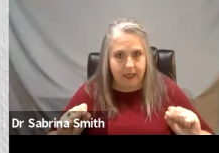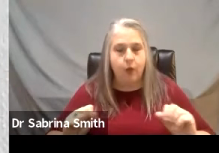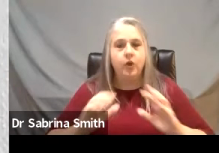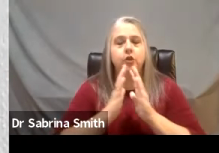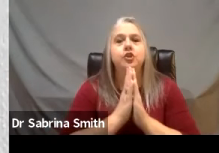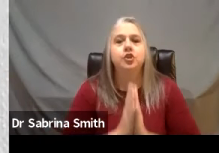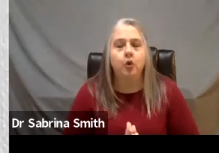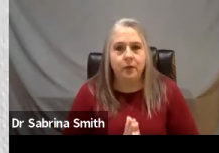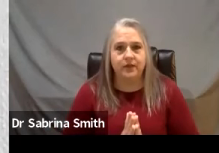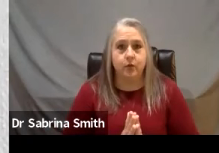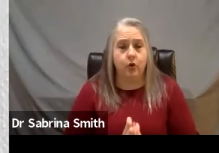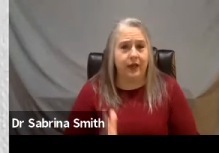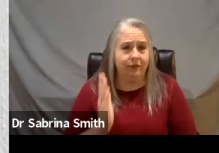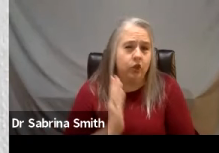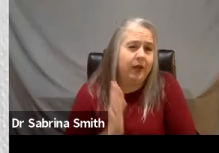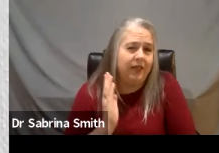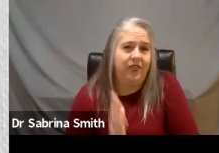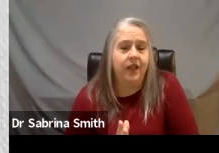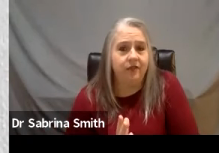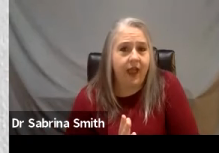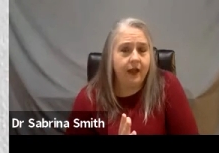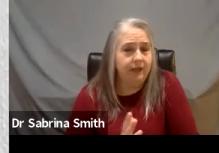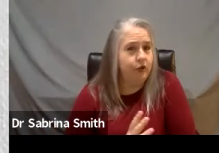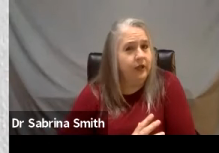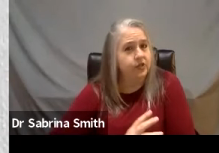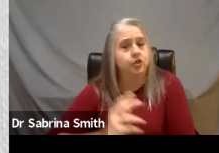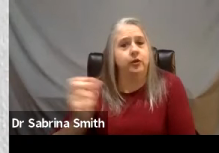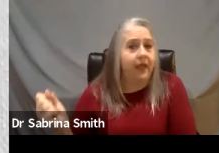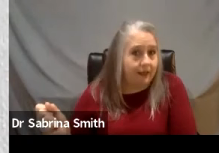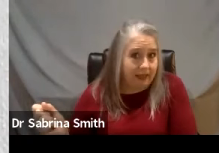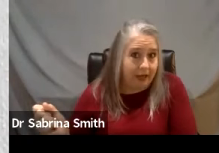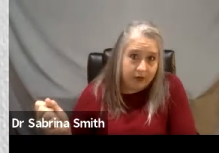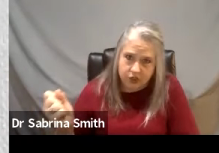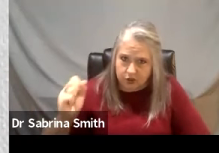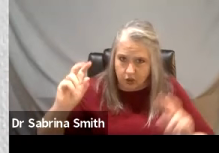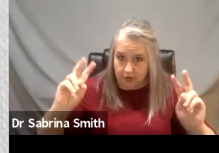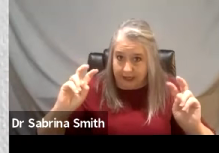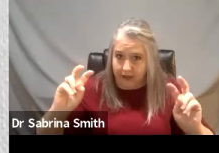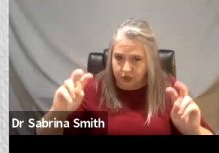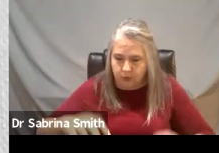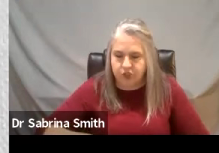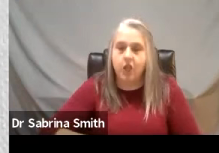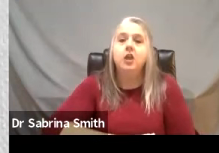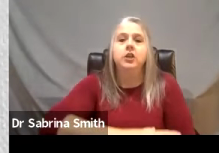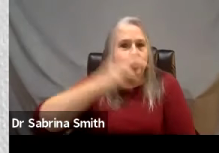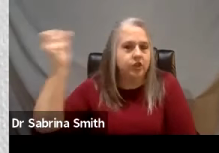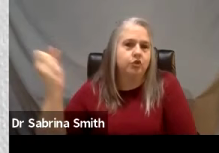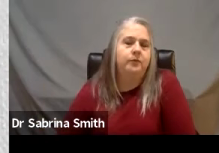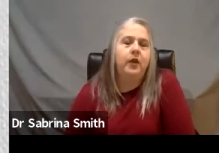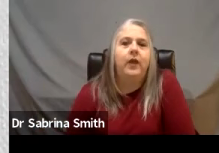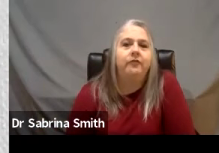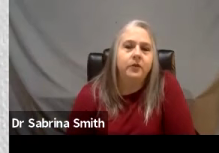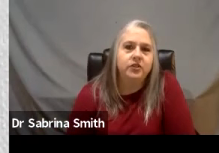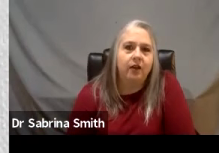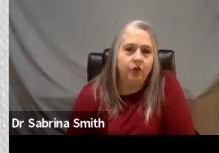me. I want you to show me what's going on. If you can think of that, if you can strip that language, the English language, if you can strip